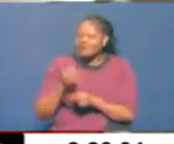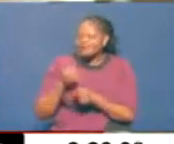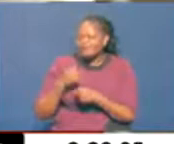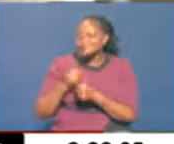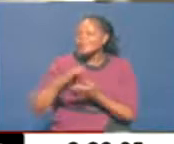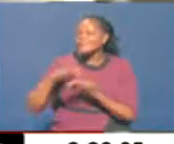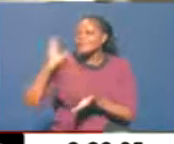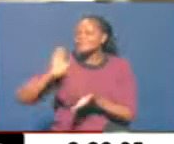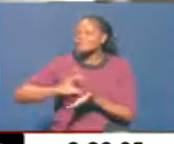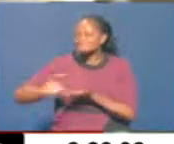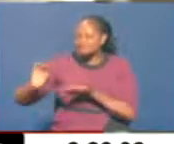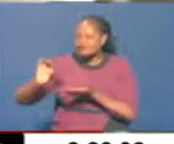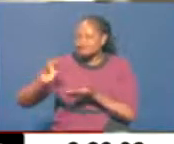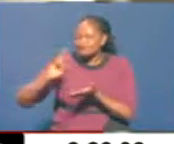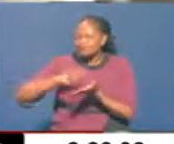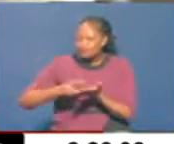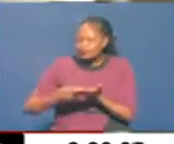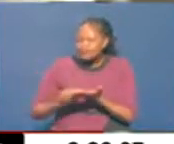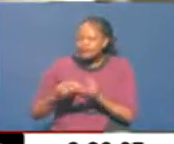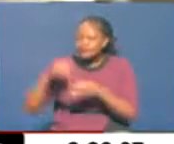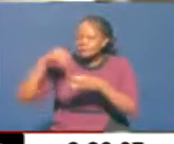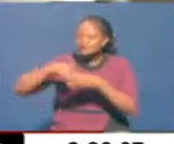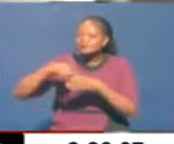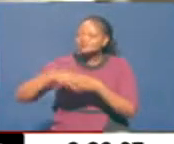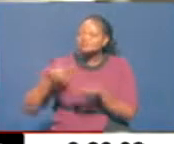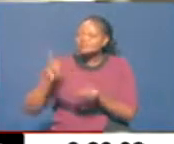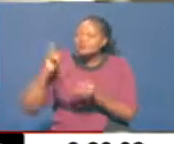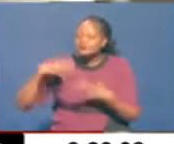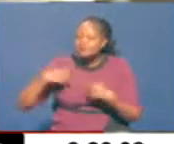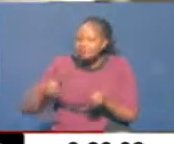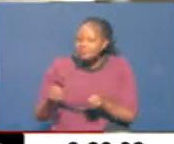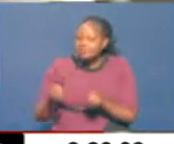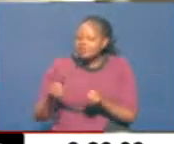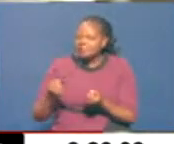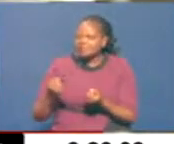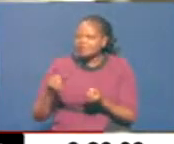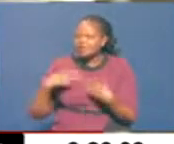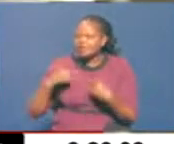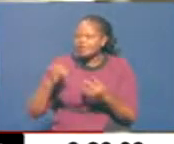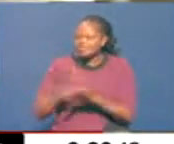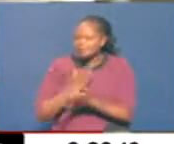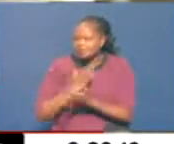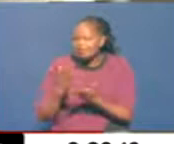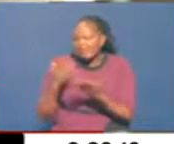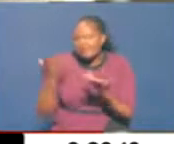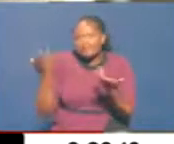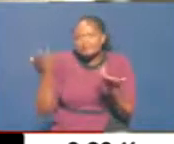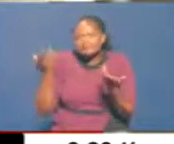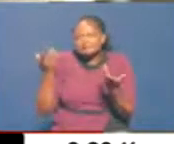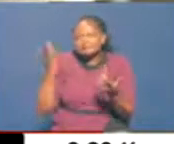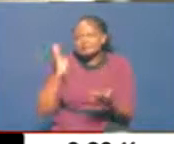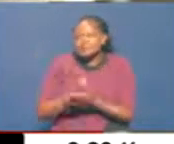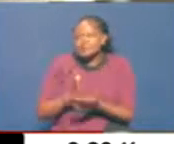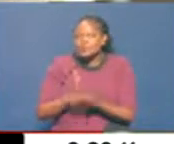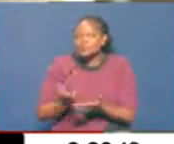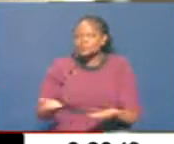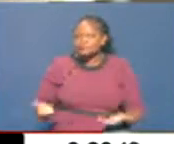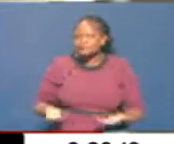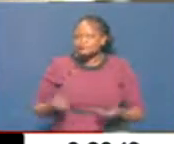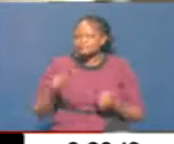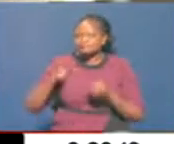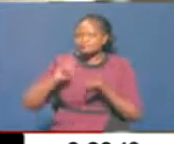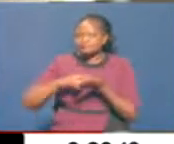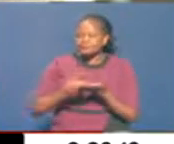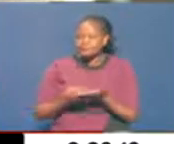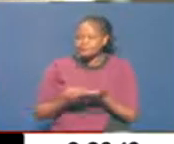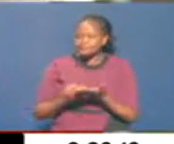resources internally, at least within the Ministry of Health, within the health sector. However, of course, these resources have been